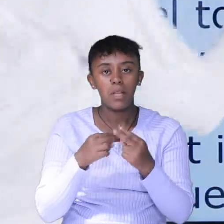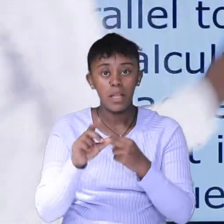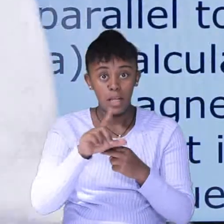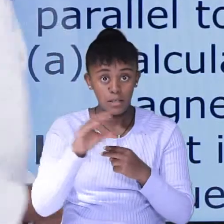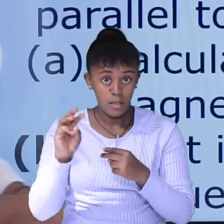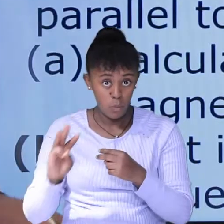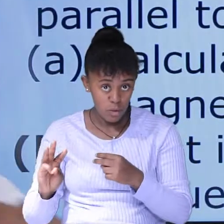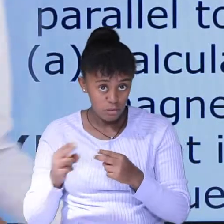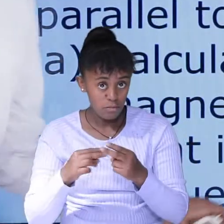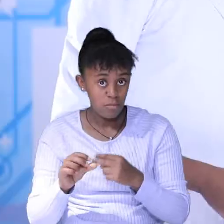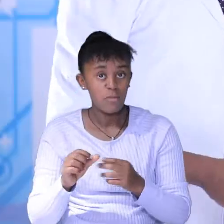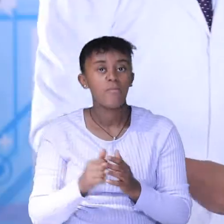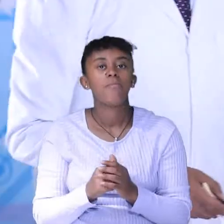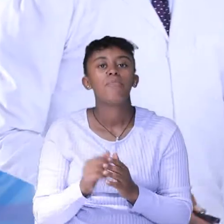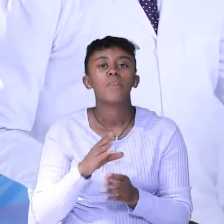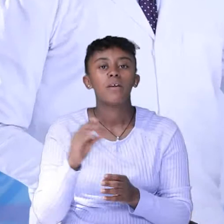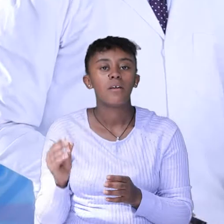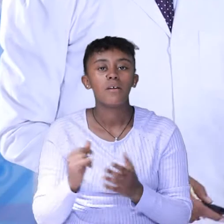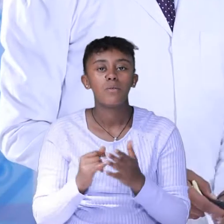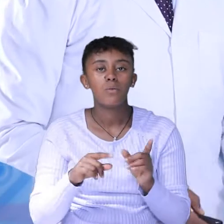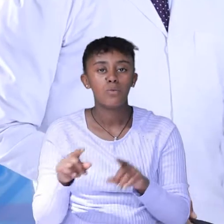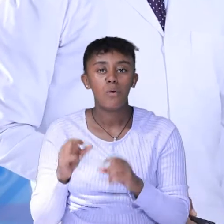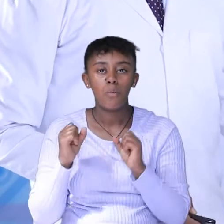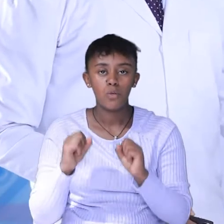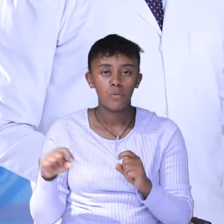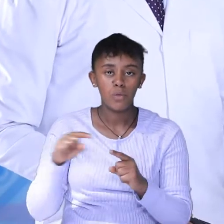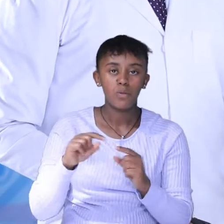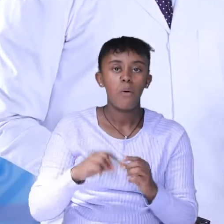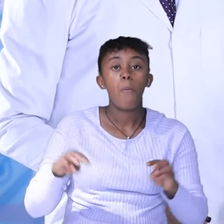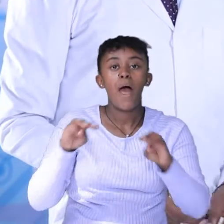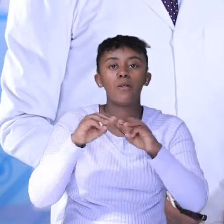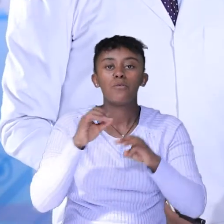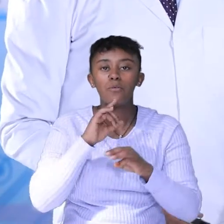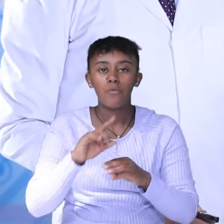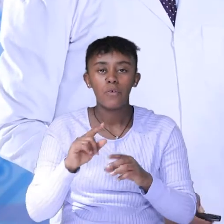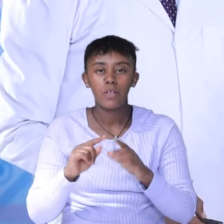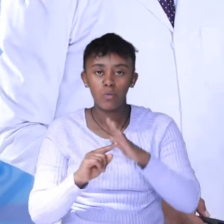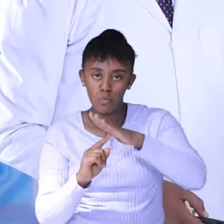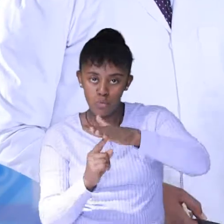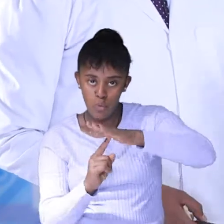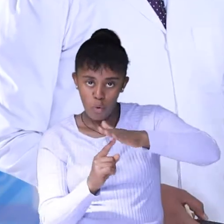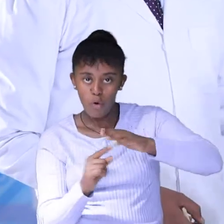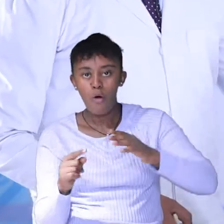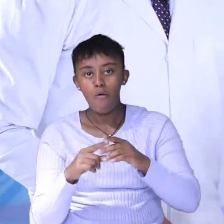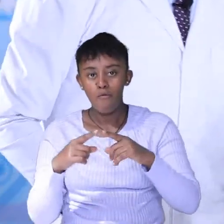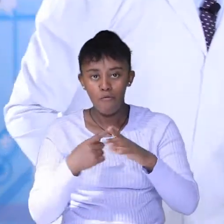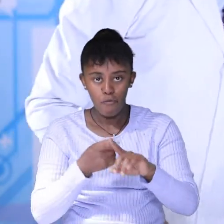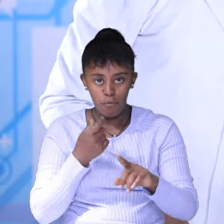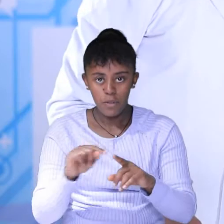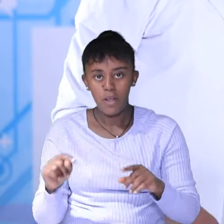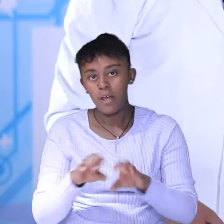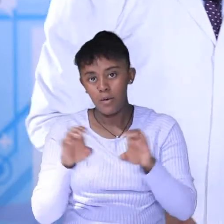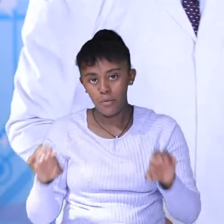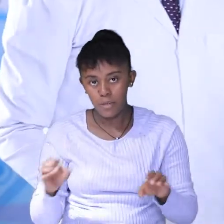and the width as well. And it's also possible to determine the magnitude of the torque from the equation that we